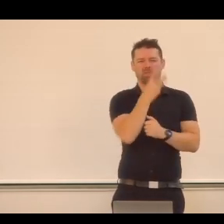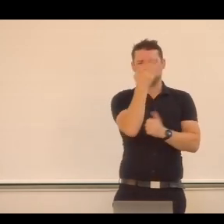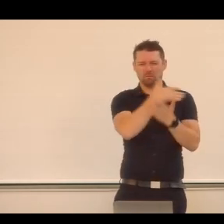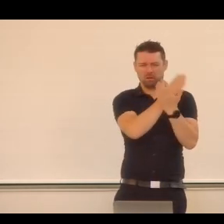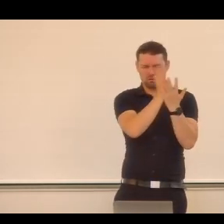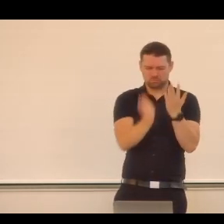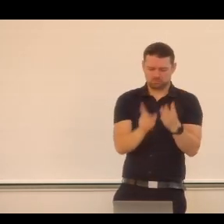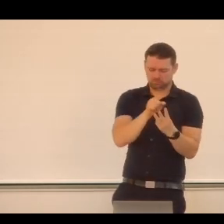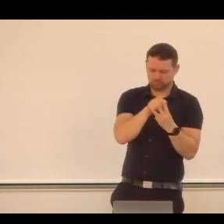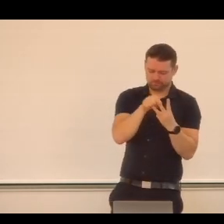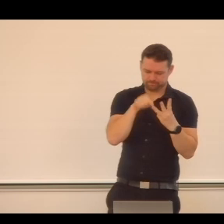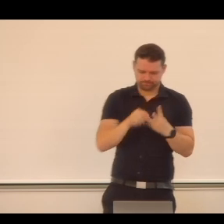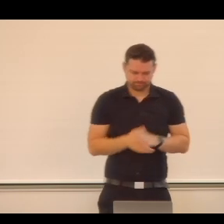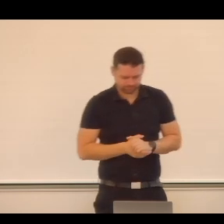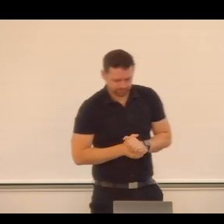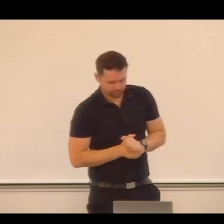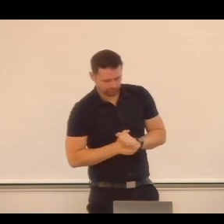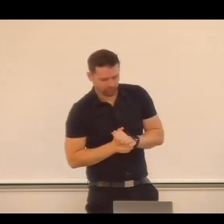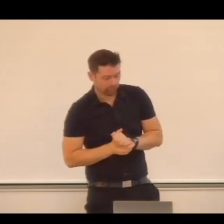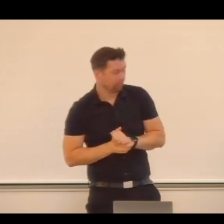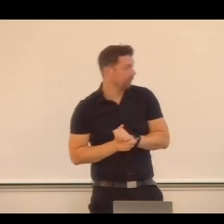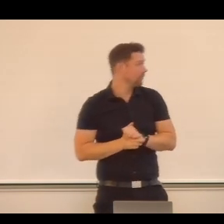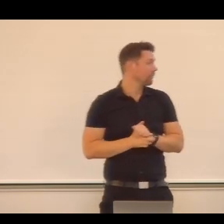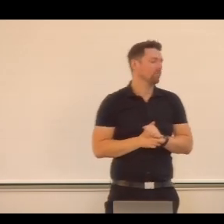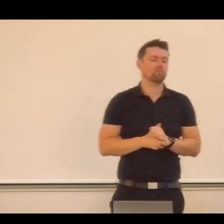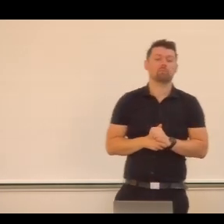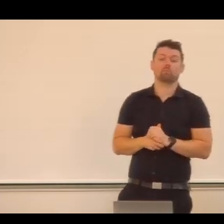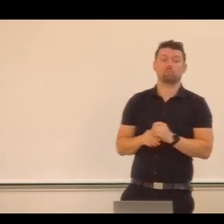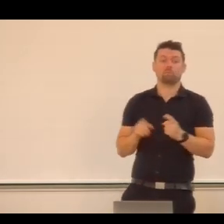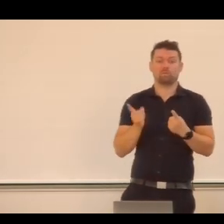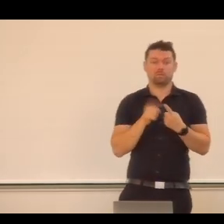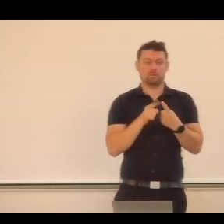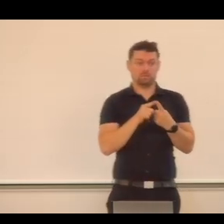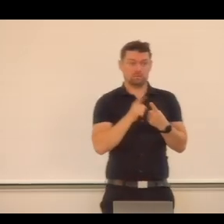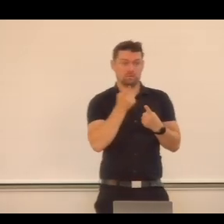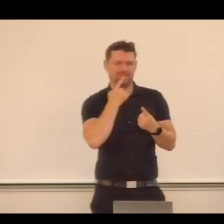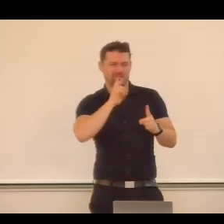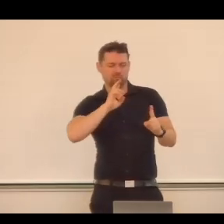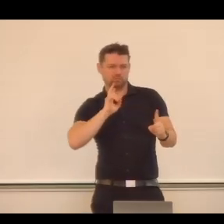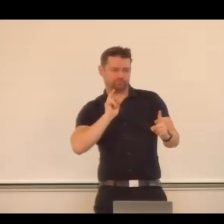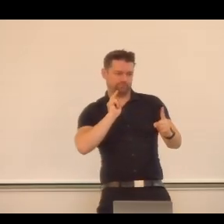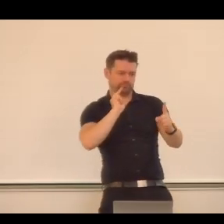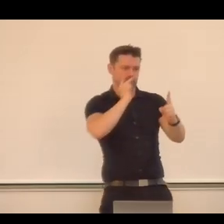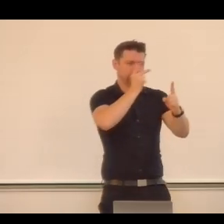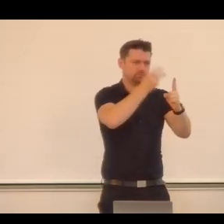So we first started with immediately after transit to the asteroid. So we're still,